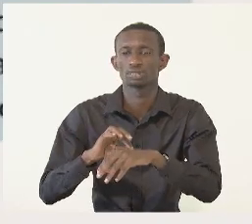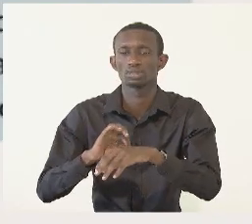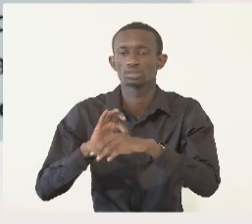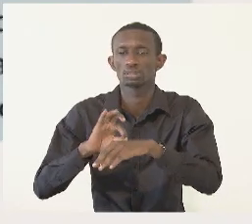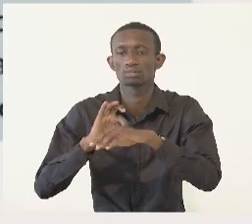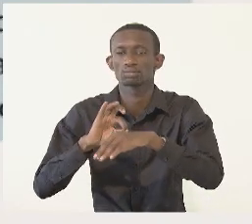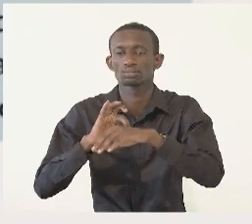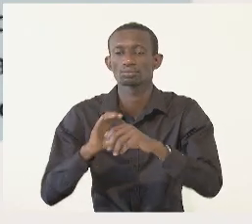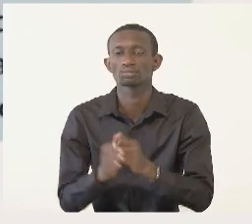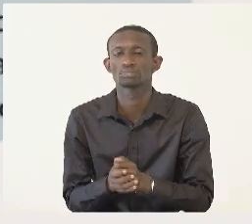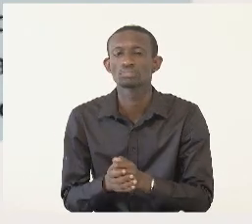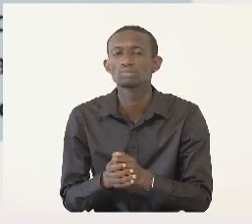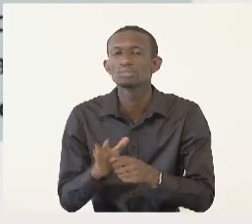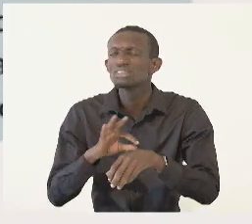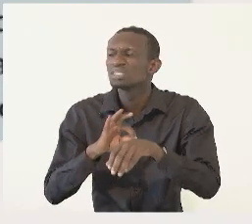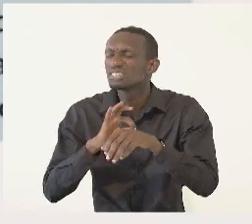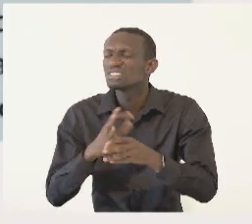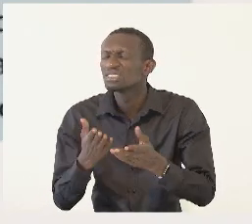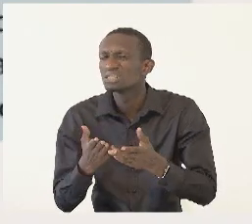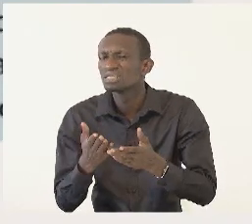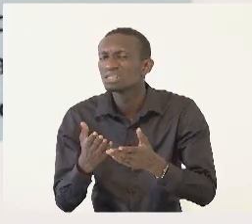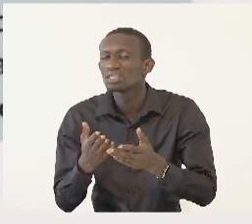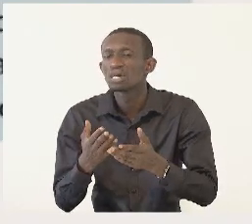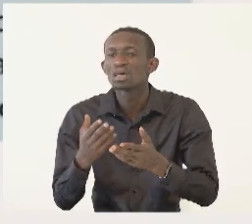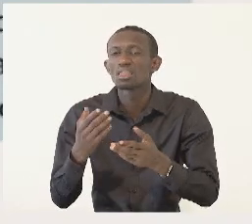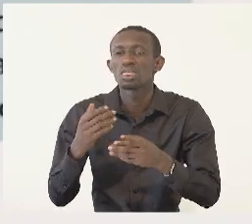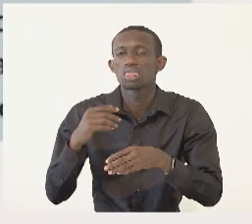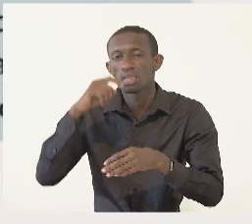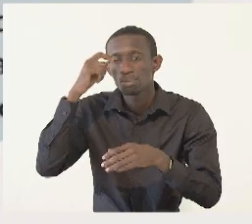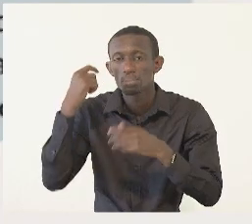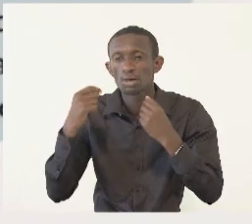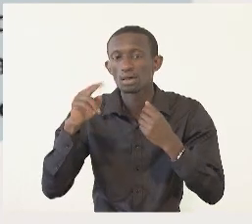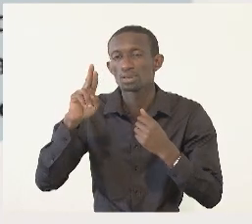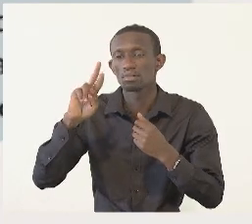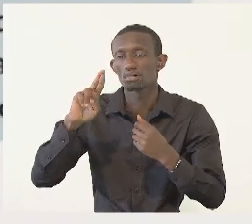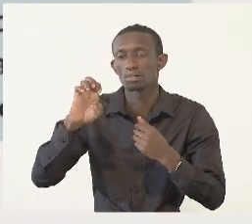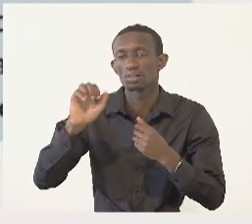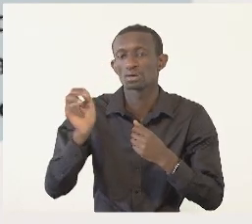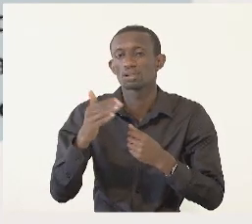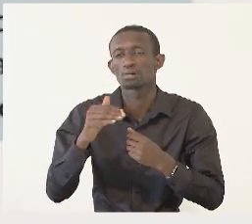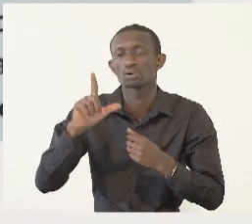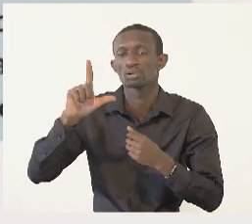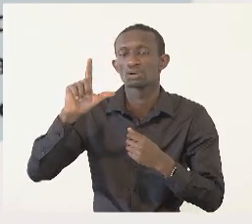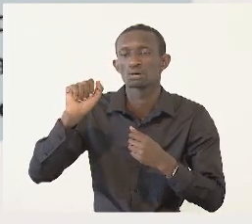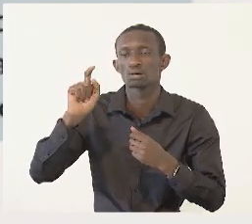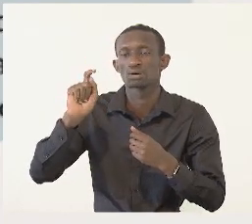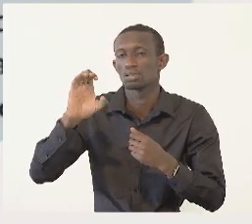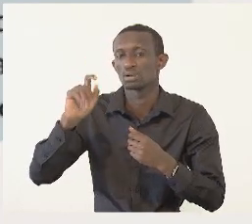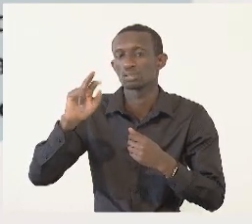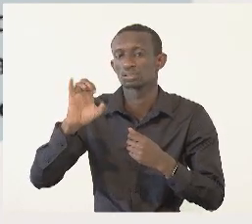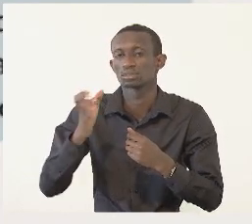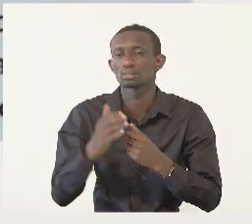excreted products of the skin? We have urea, we have lactic acid, excess salts,